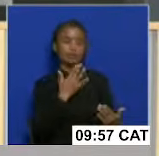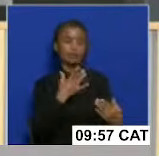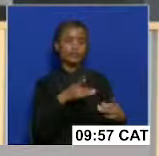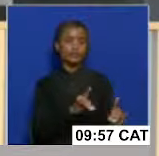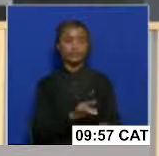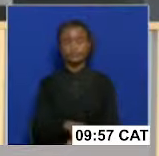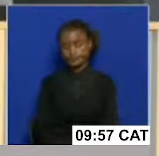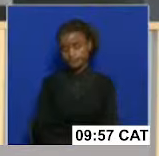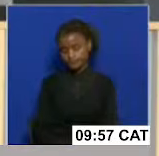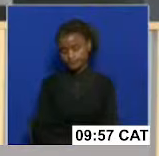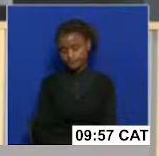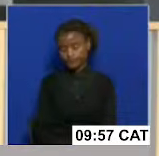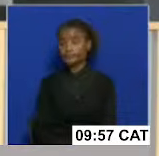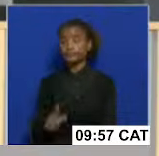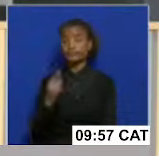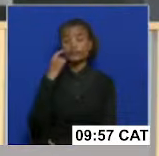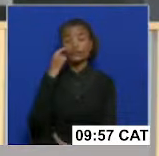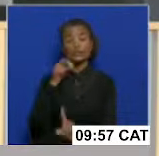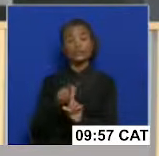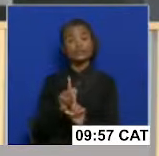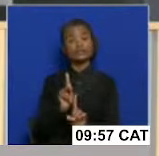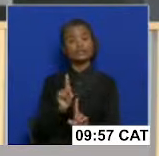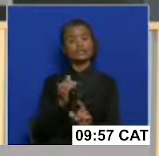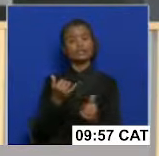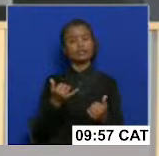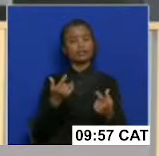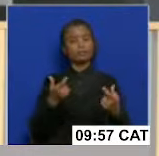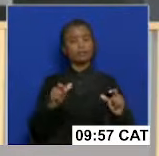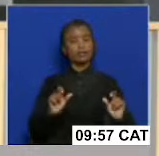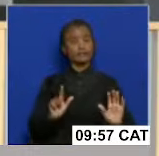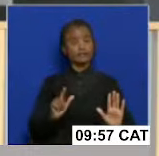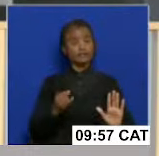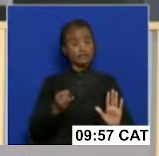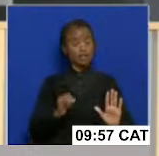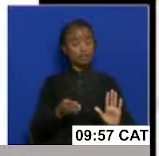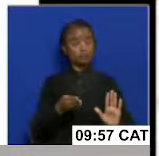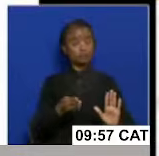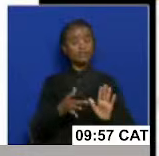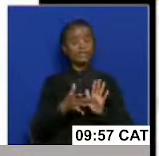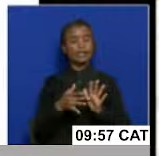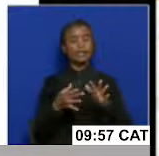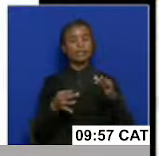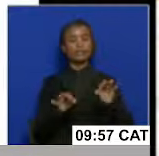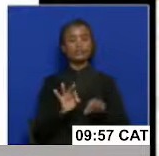Witness K, you were at paragraph 7 on page 3 of your statement.